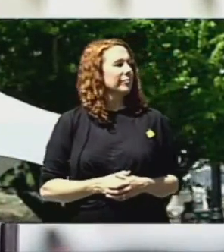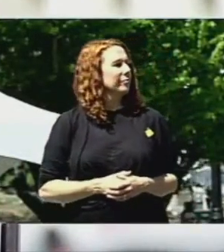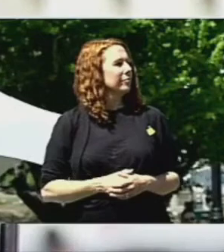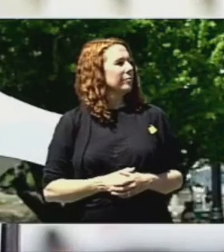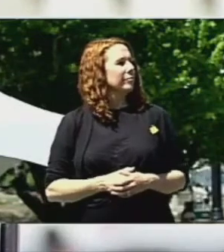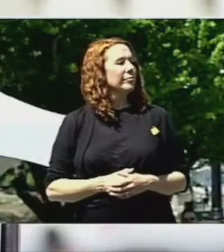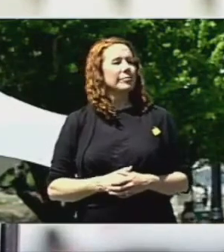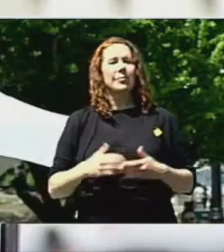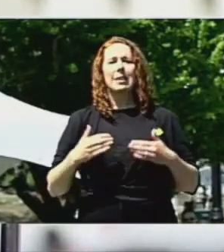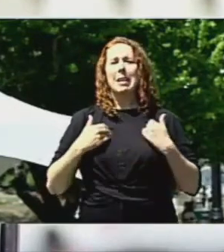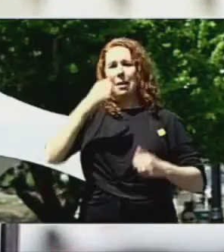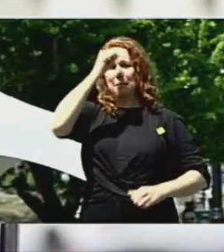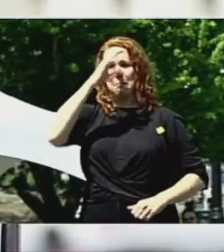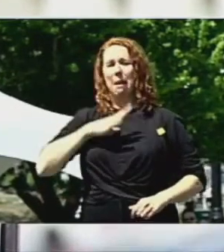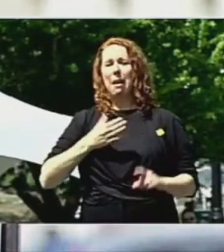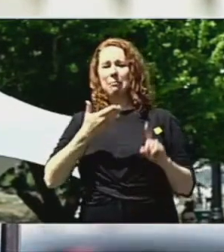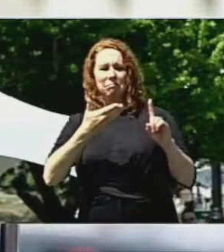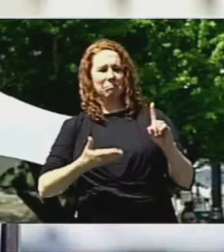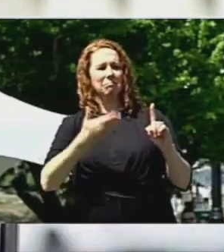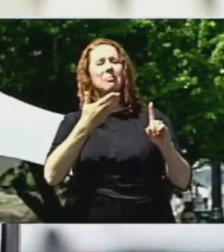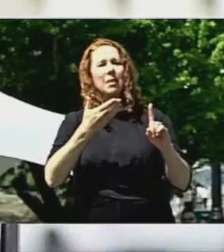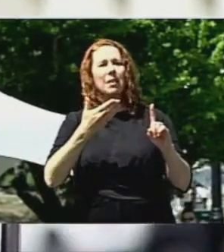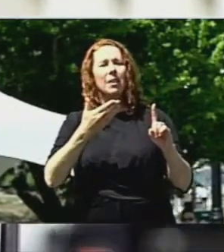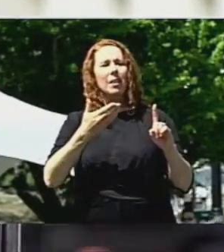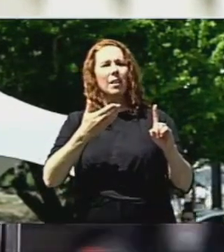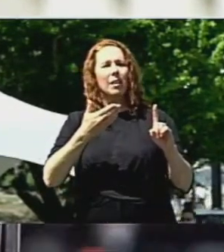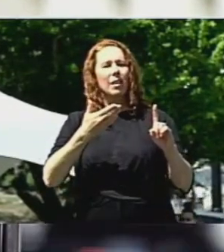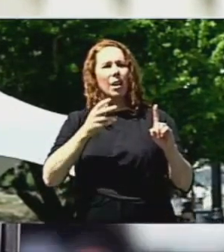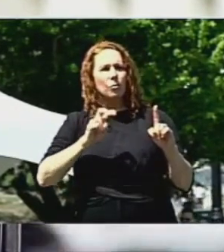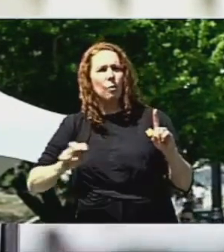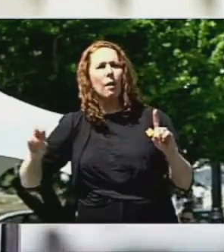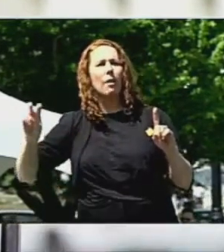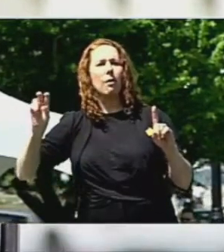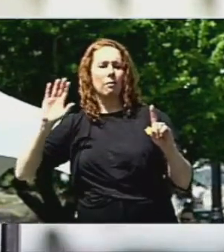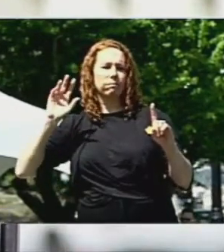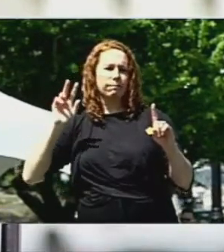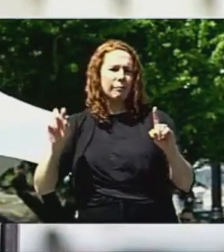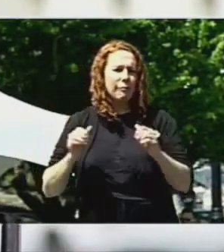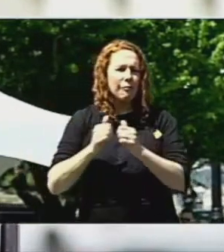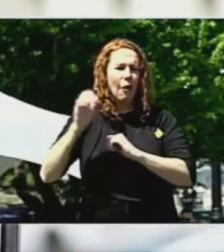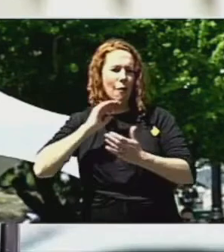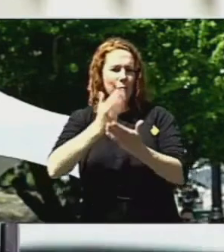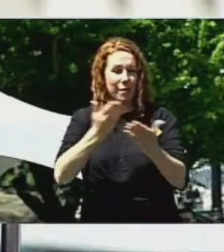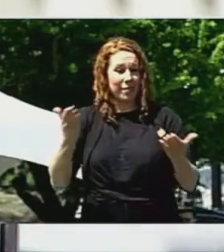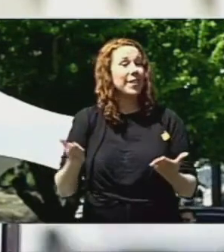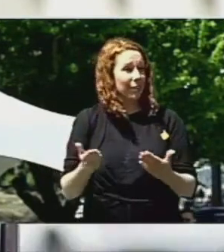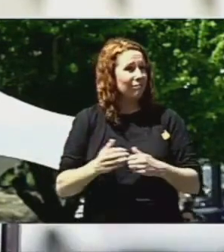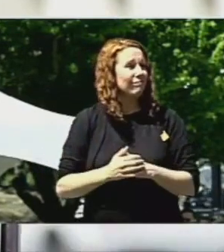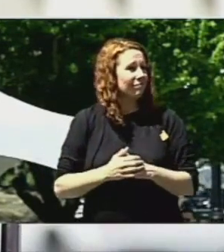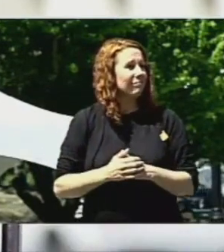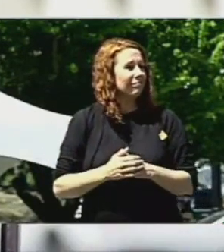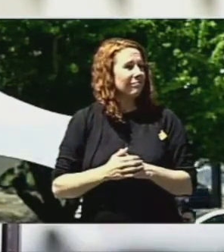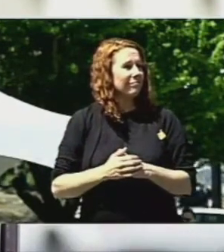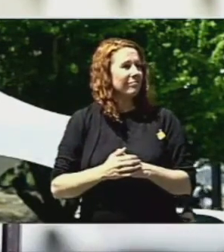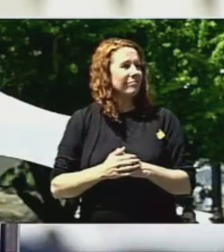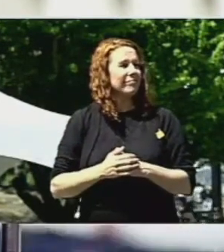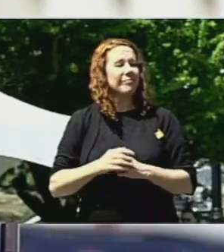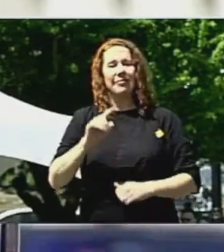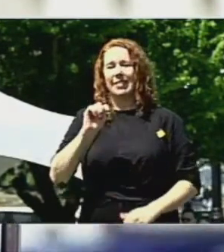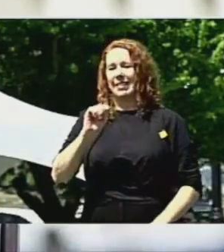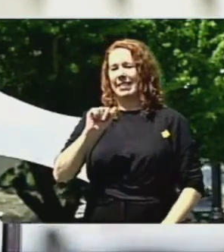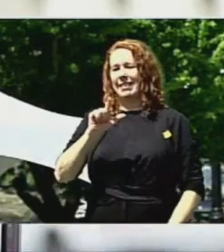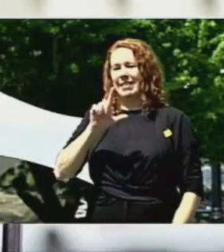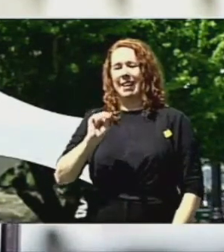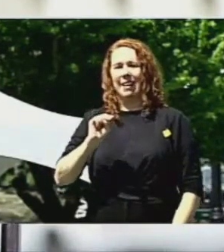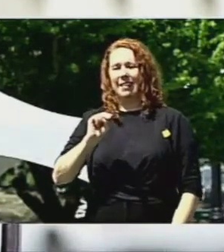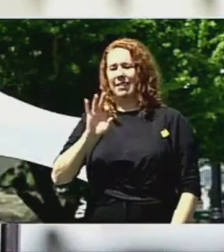We have a young man that's traveled a long way to come and say a few words and share some time with us. Talon Firebird